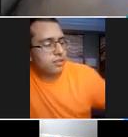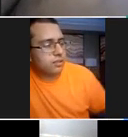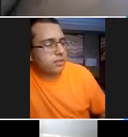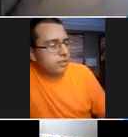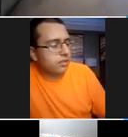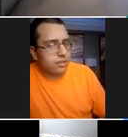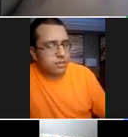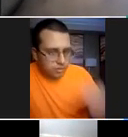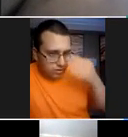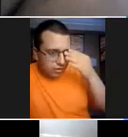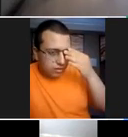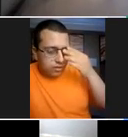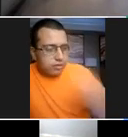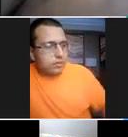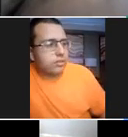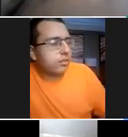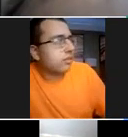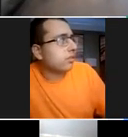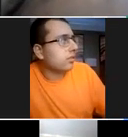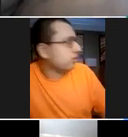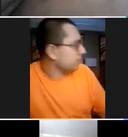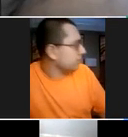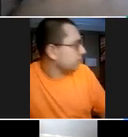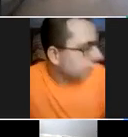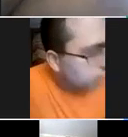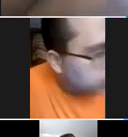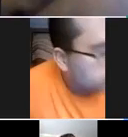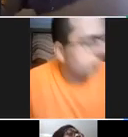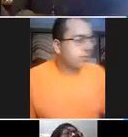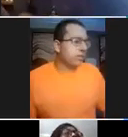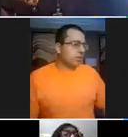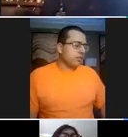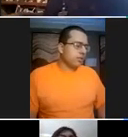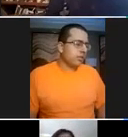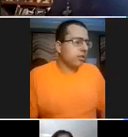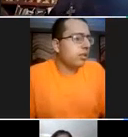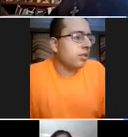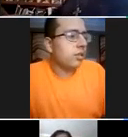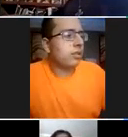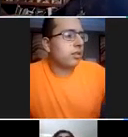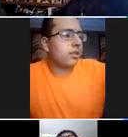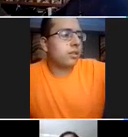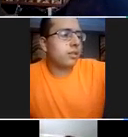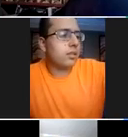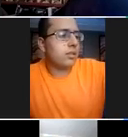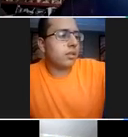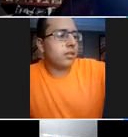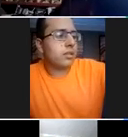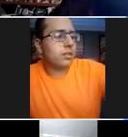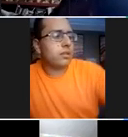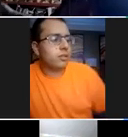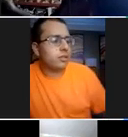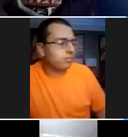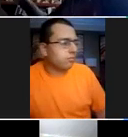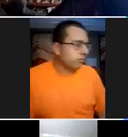you really don't know what's inside that seed or inside that person until you nurture and help